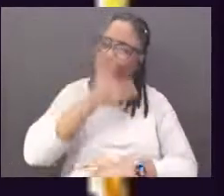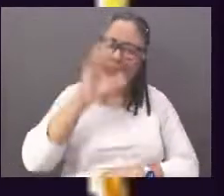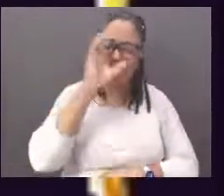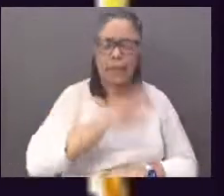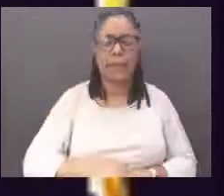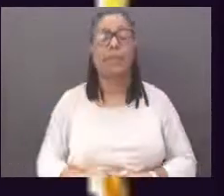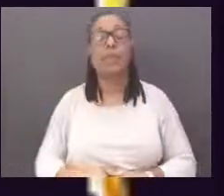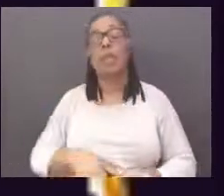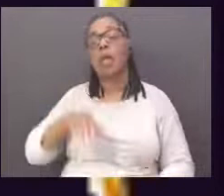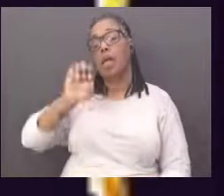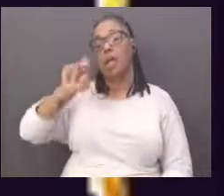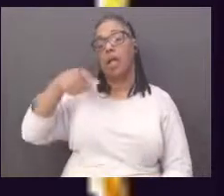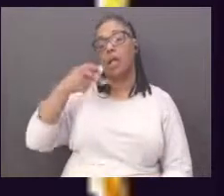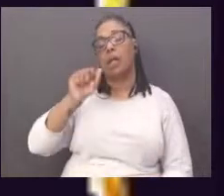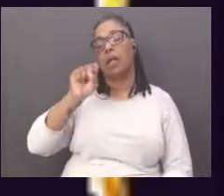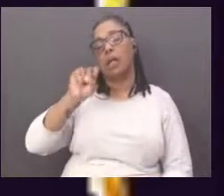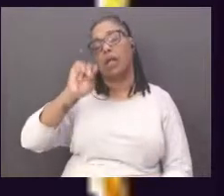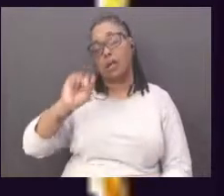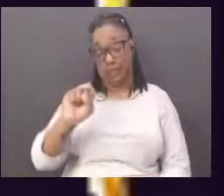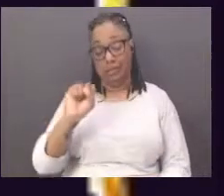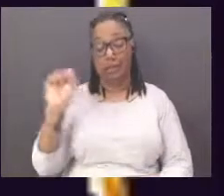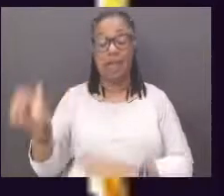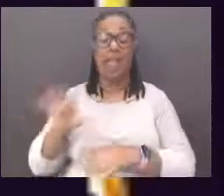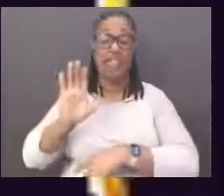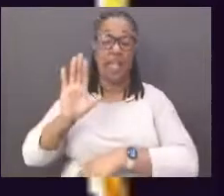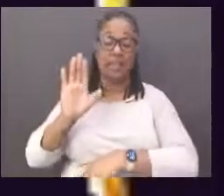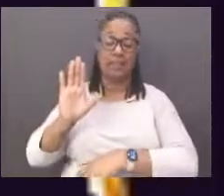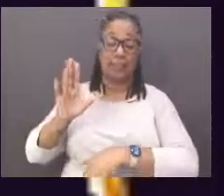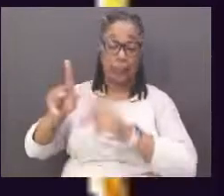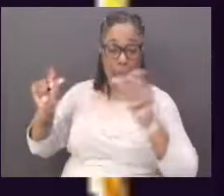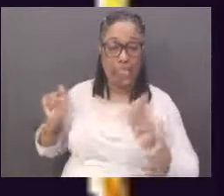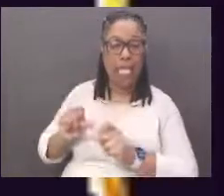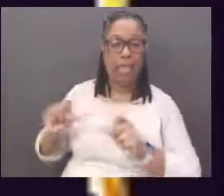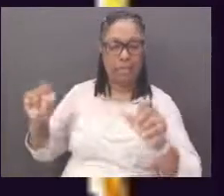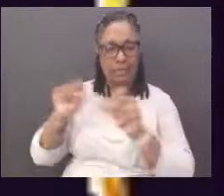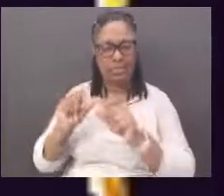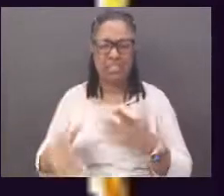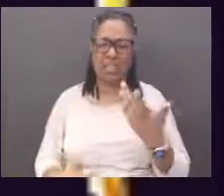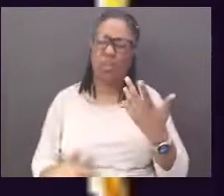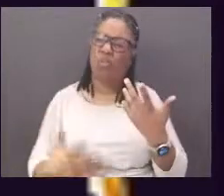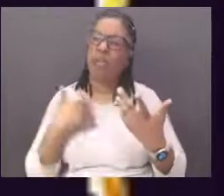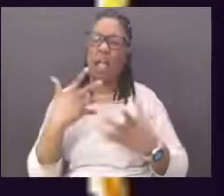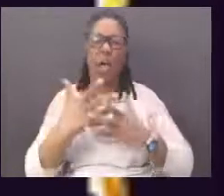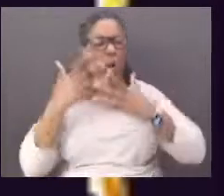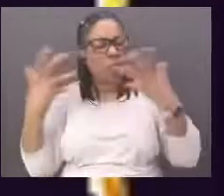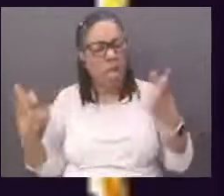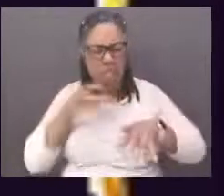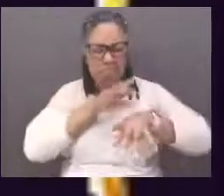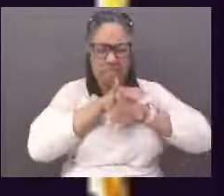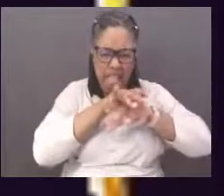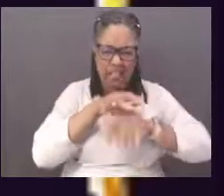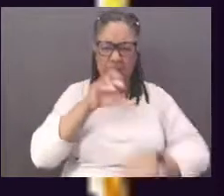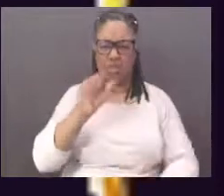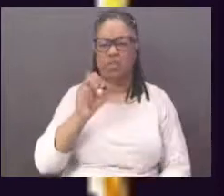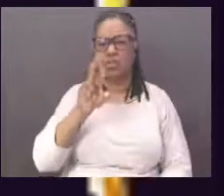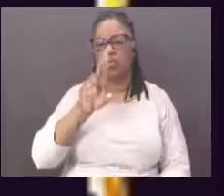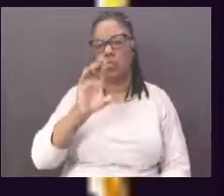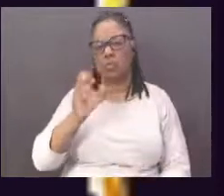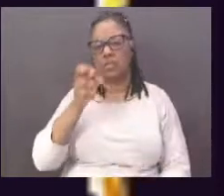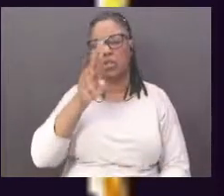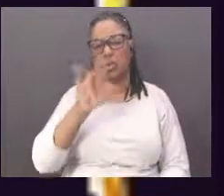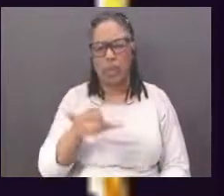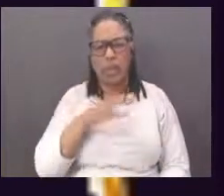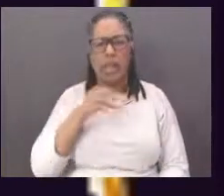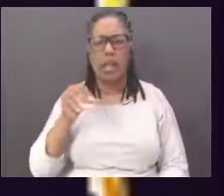Ephesus is a breeding ground for magic, sorcery, and witchcraft. It was a stronghold of the enemy. And according to